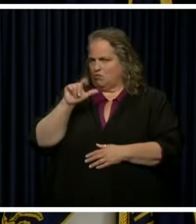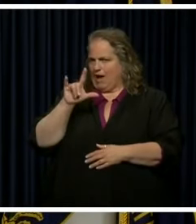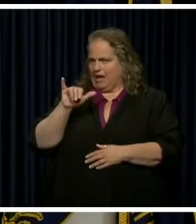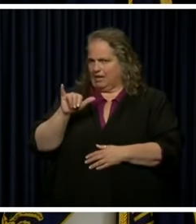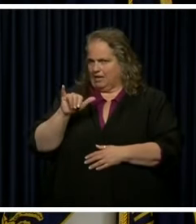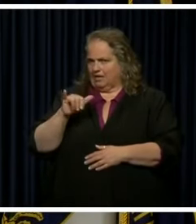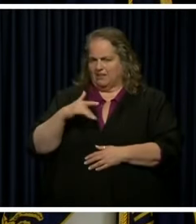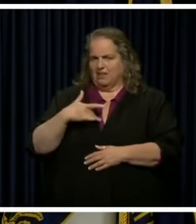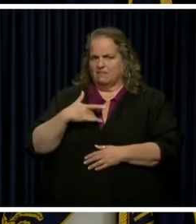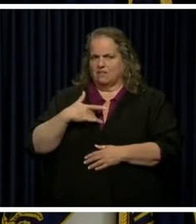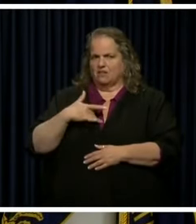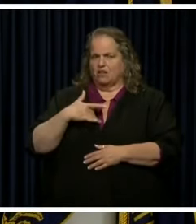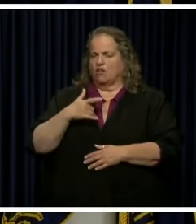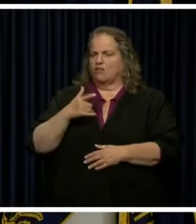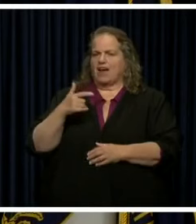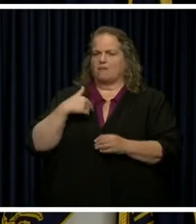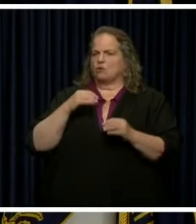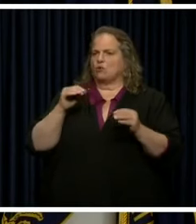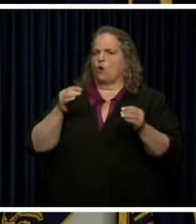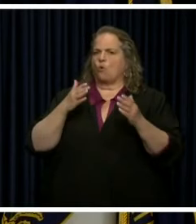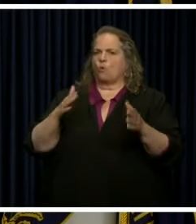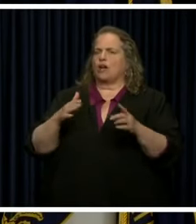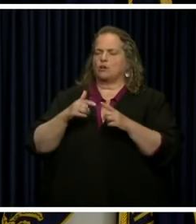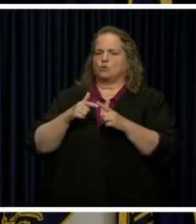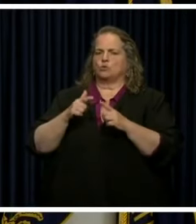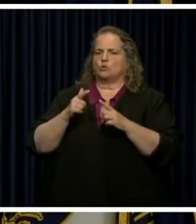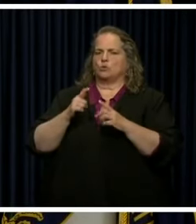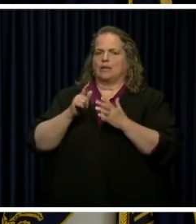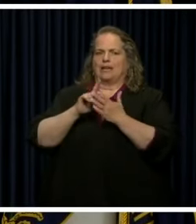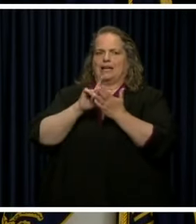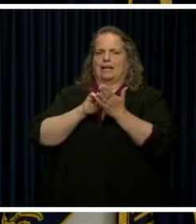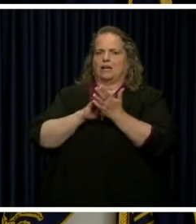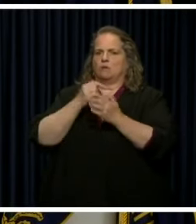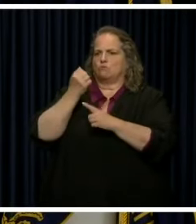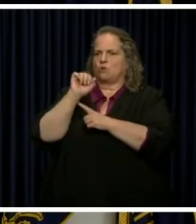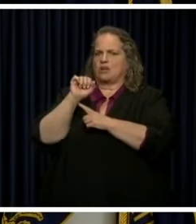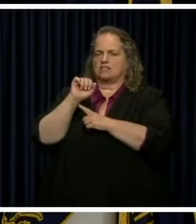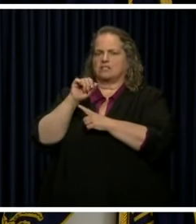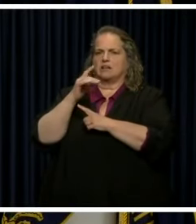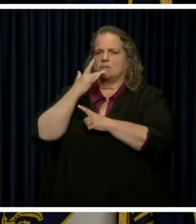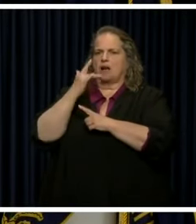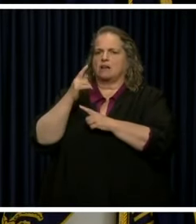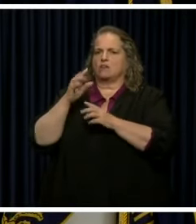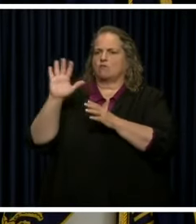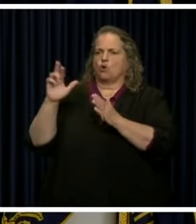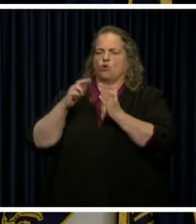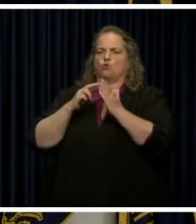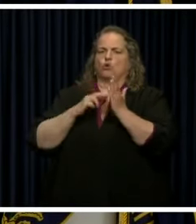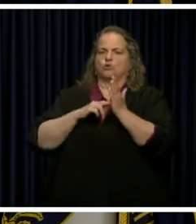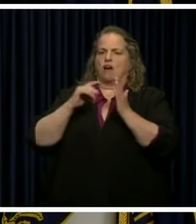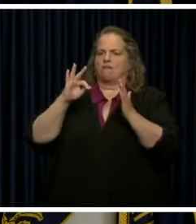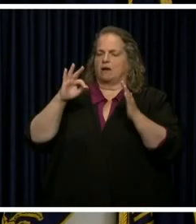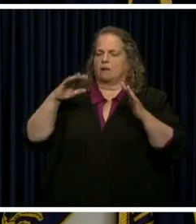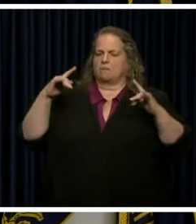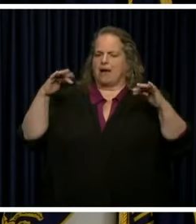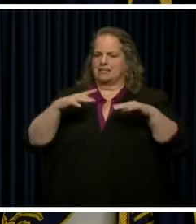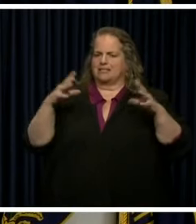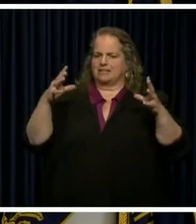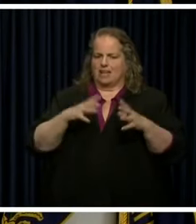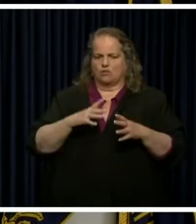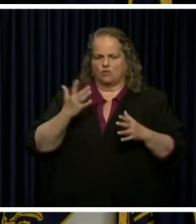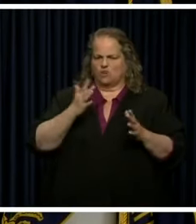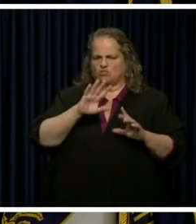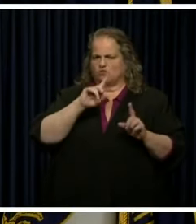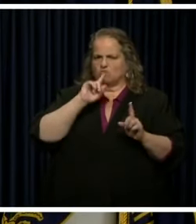due process and a way for them to legally protest different rules about mass gatherings. And so have you seen it? What's your response to that? Yeah,